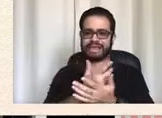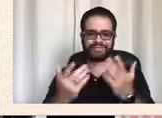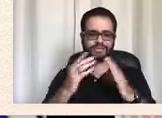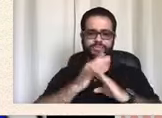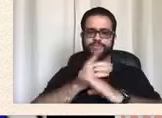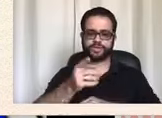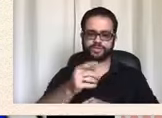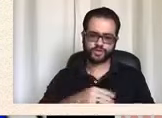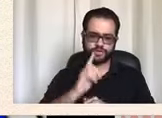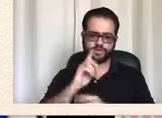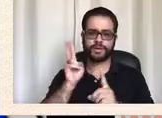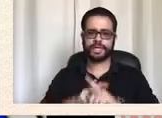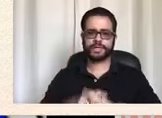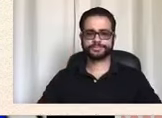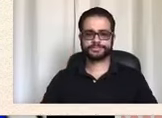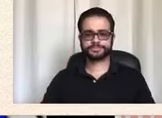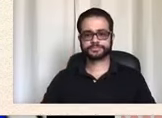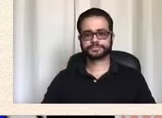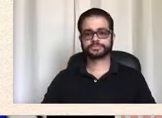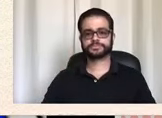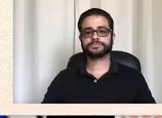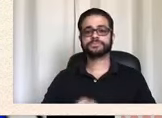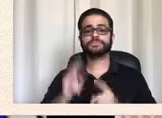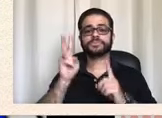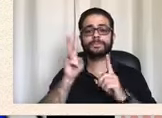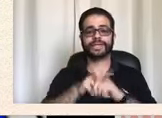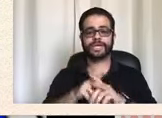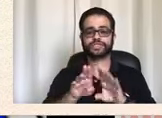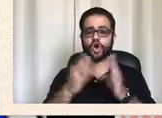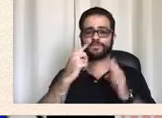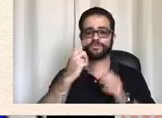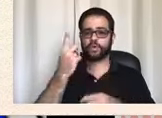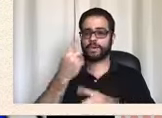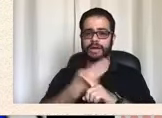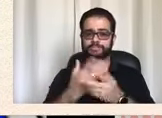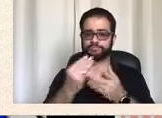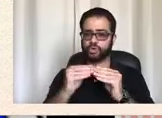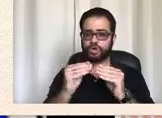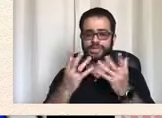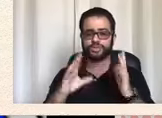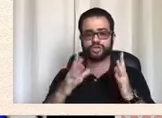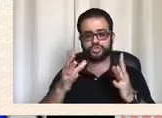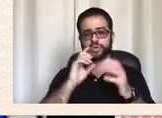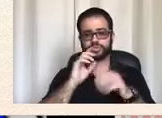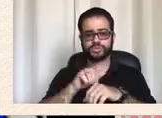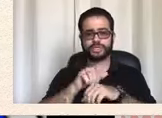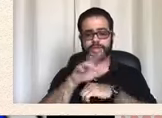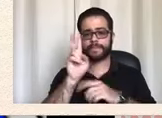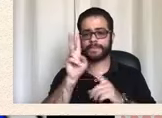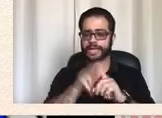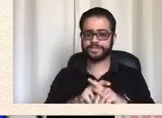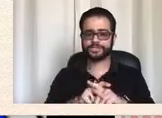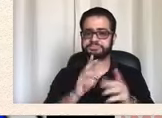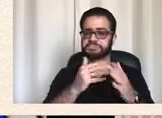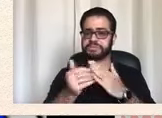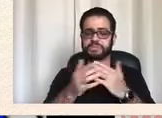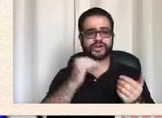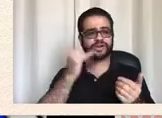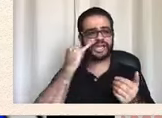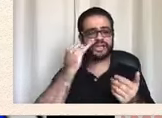for the program. The application is only open for another month, so you want to get your application in. Even if you're really not